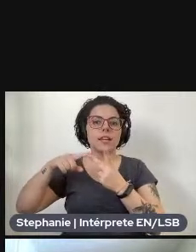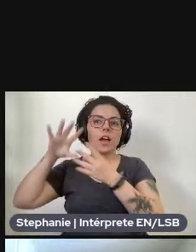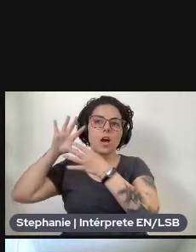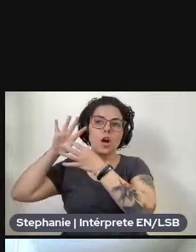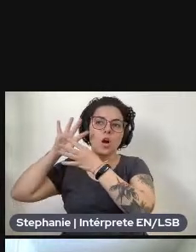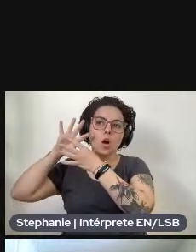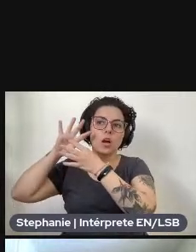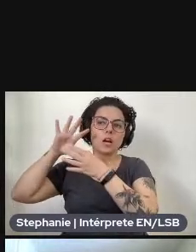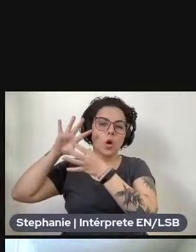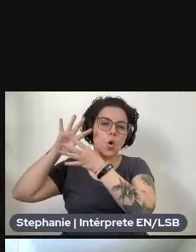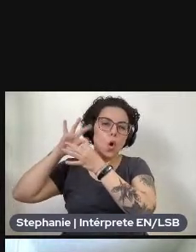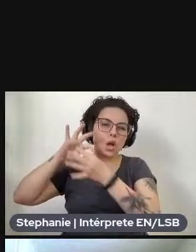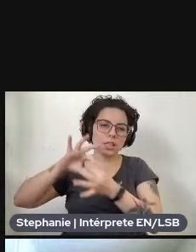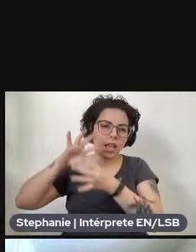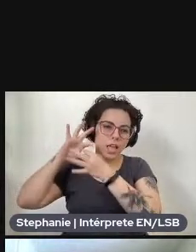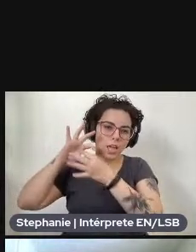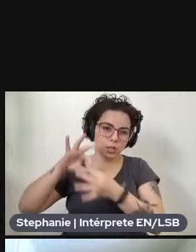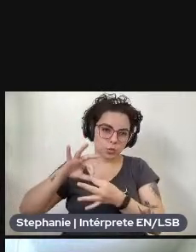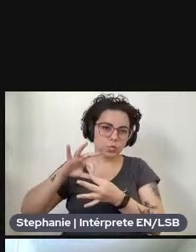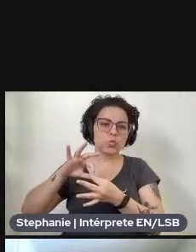which contains situational